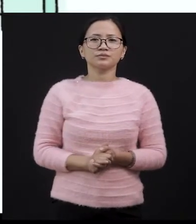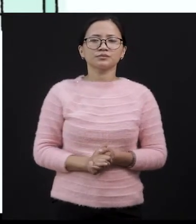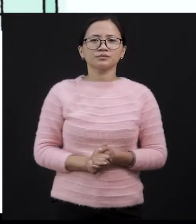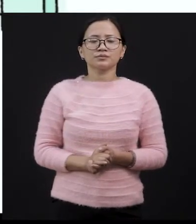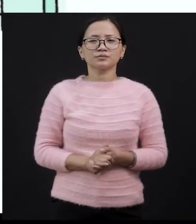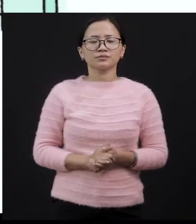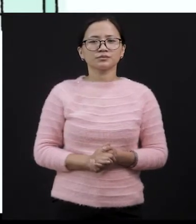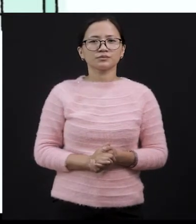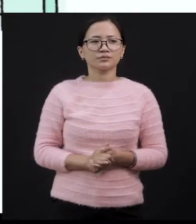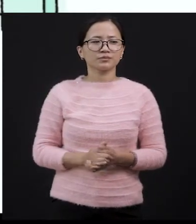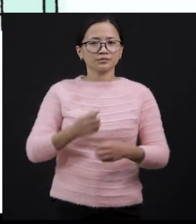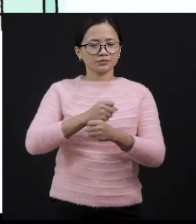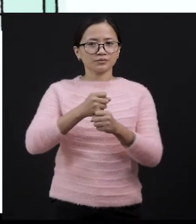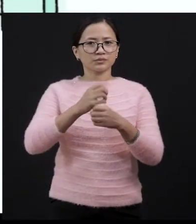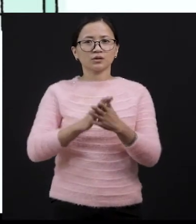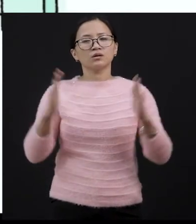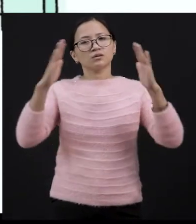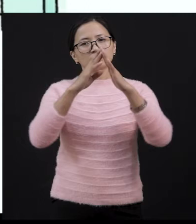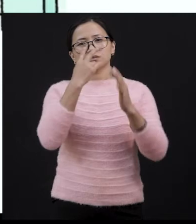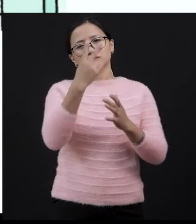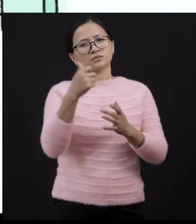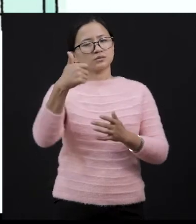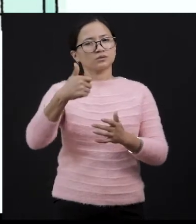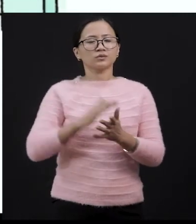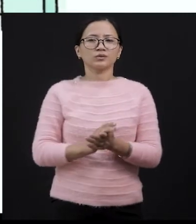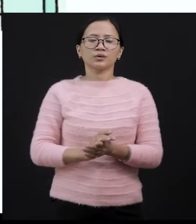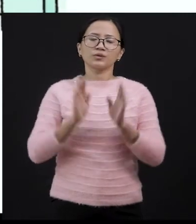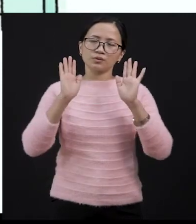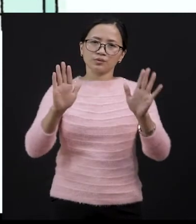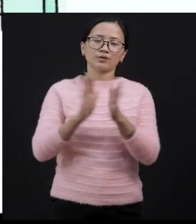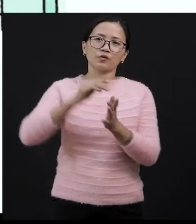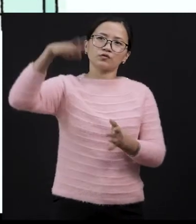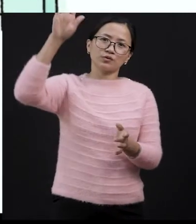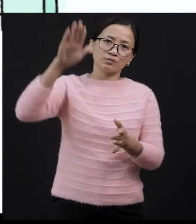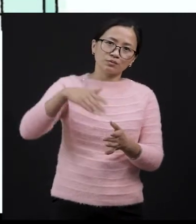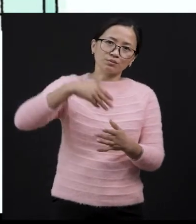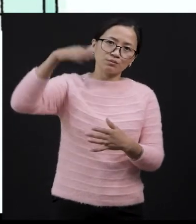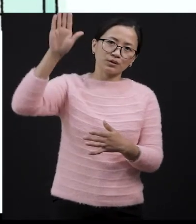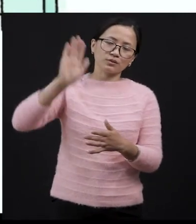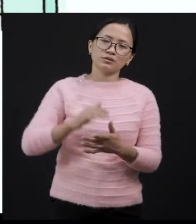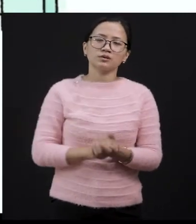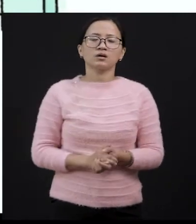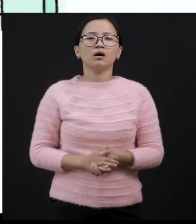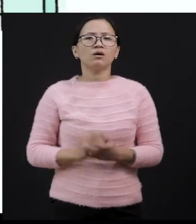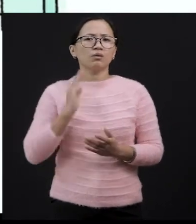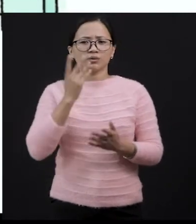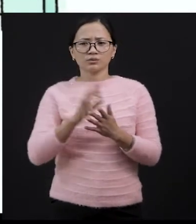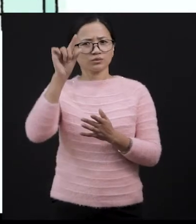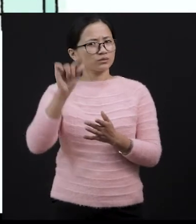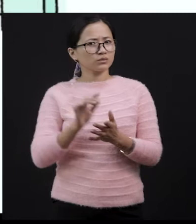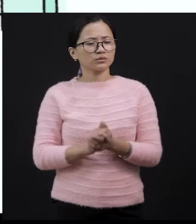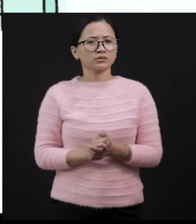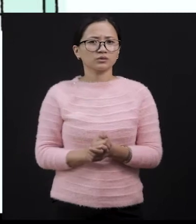But in order to make our house look good, we have to paint, right? But when we do that,